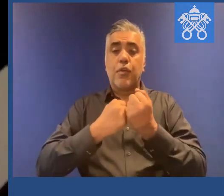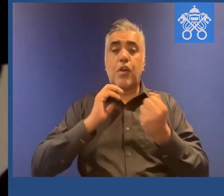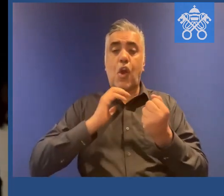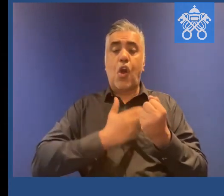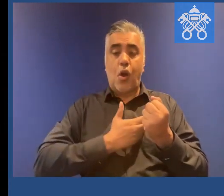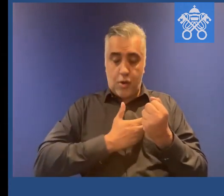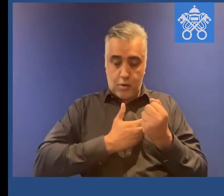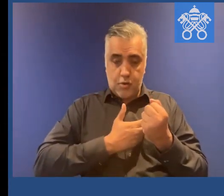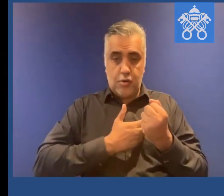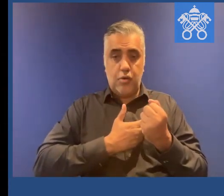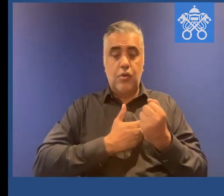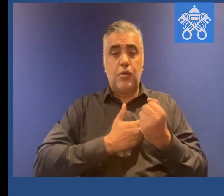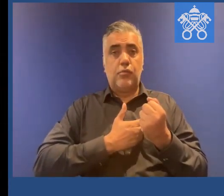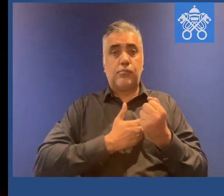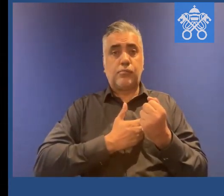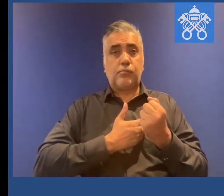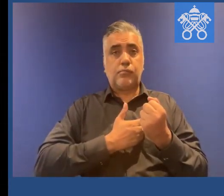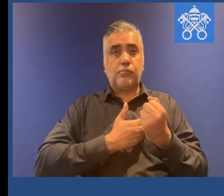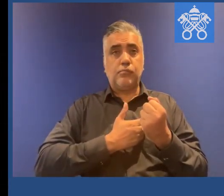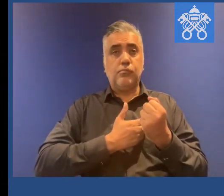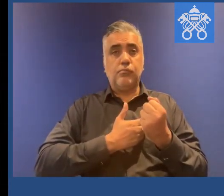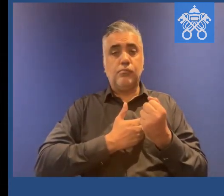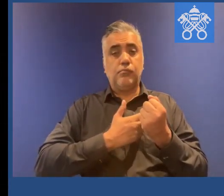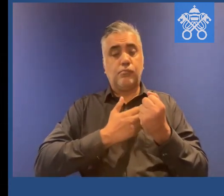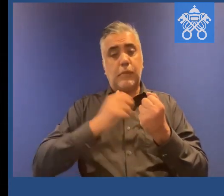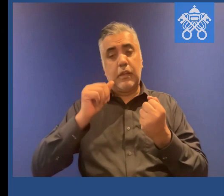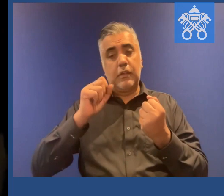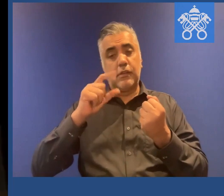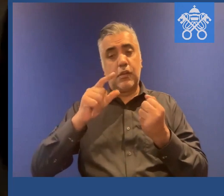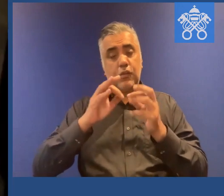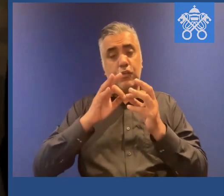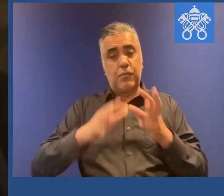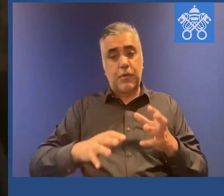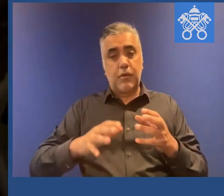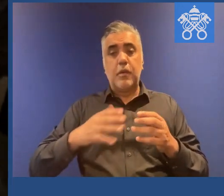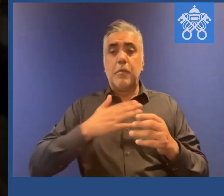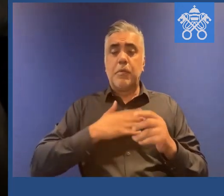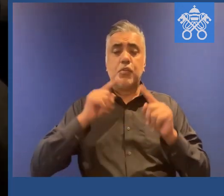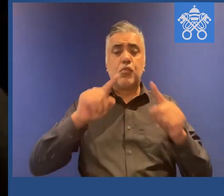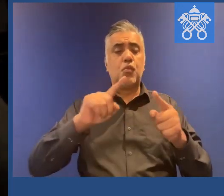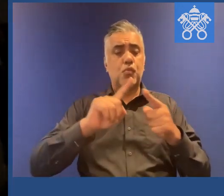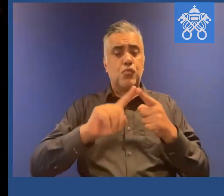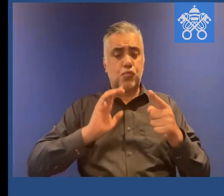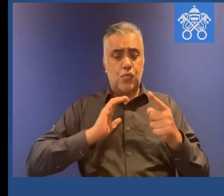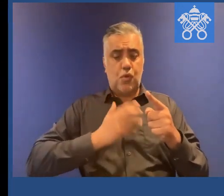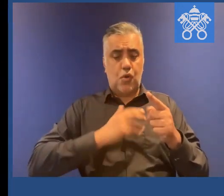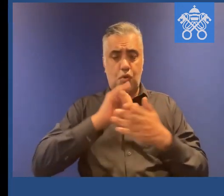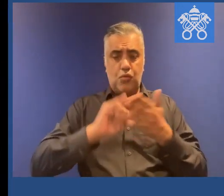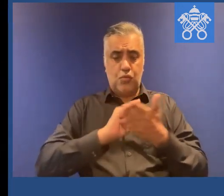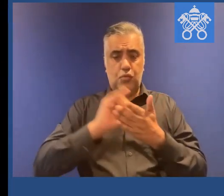do welcome all of you joining us through the various Vatican media channels, the Vatican audio or radio app, the Vatican News web